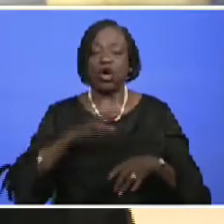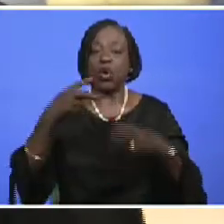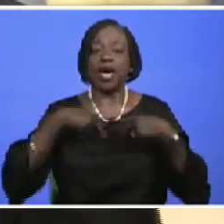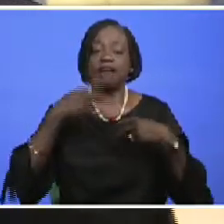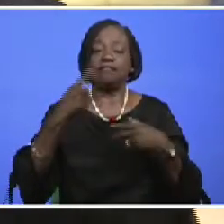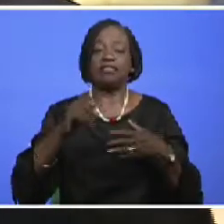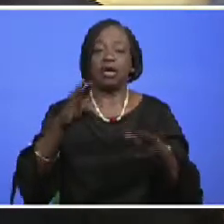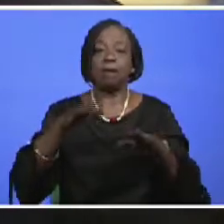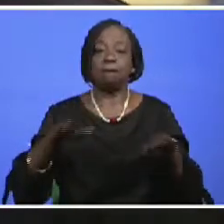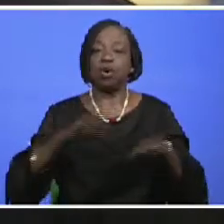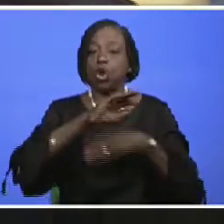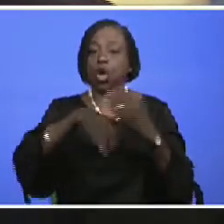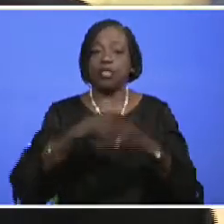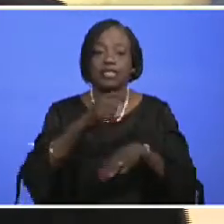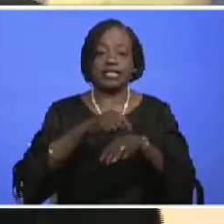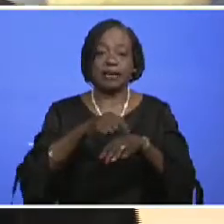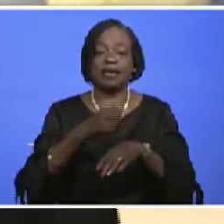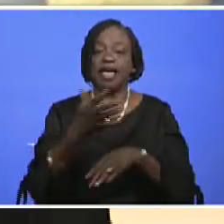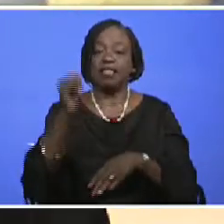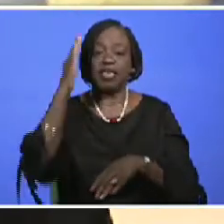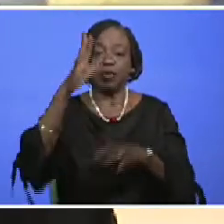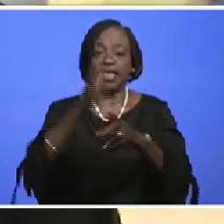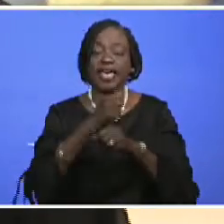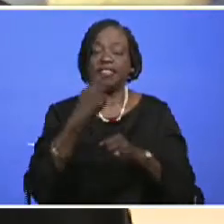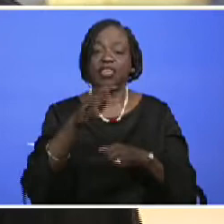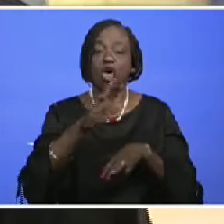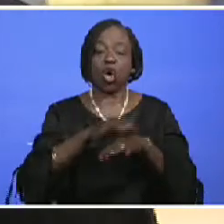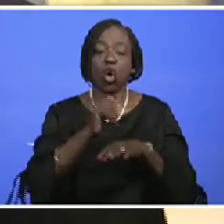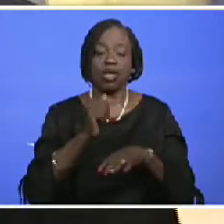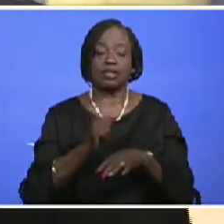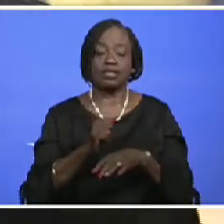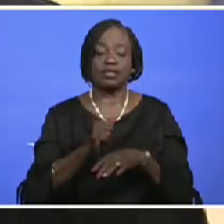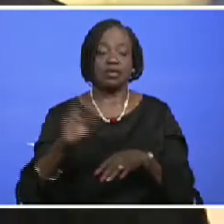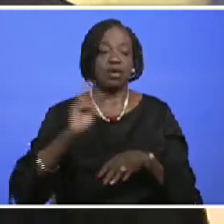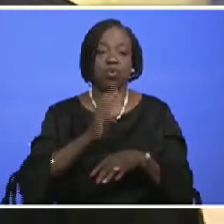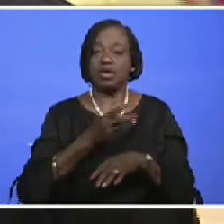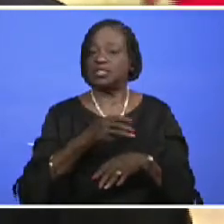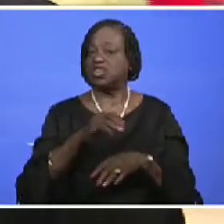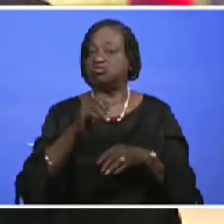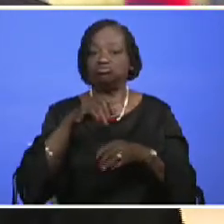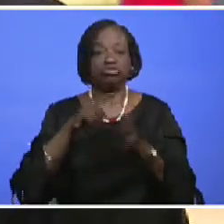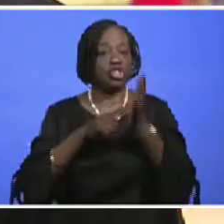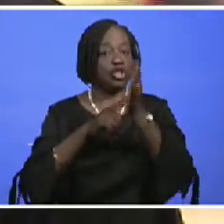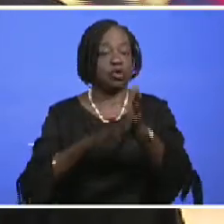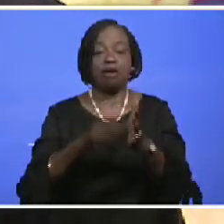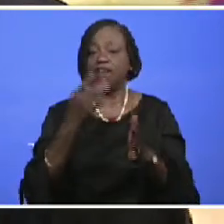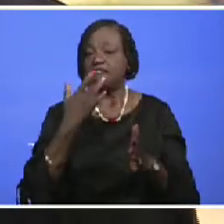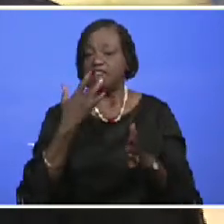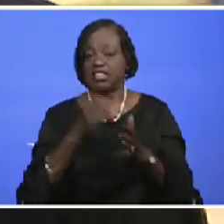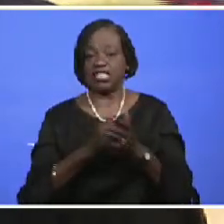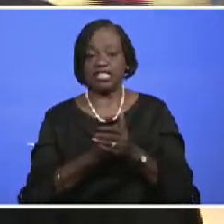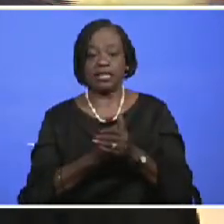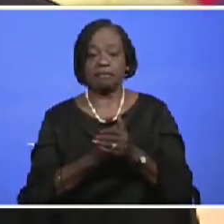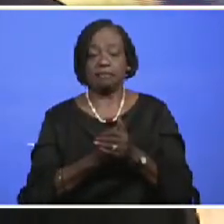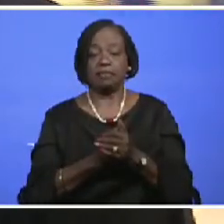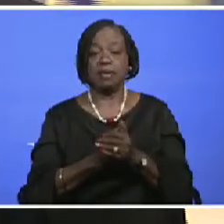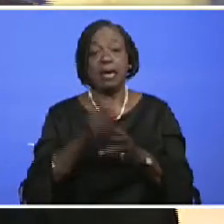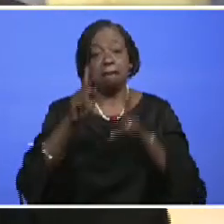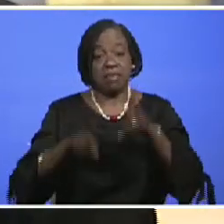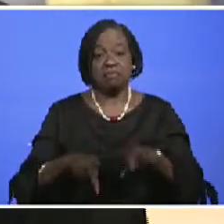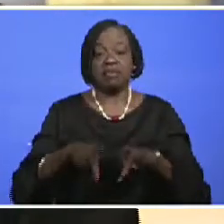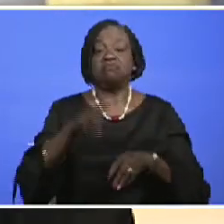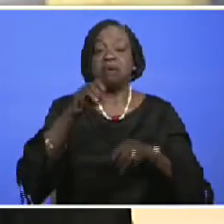guys who usually get all the calls. But, you know, we show no favoritism. Commentators may think so,